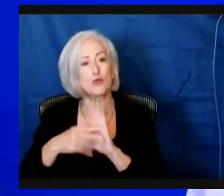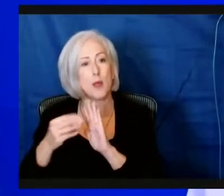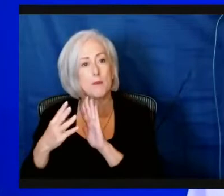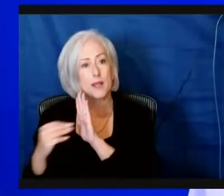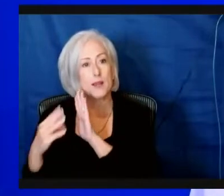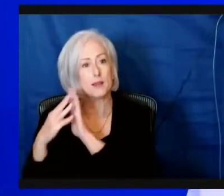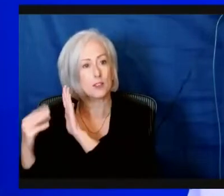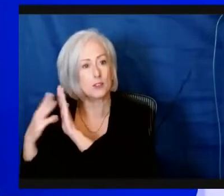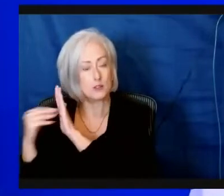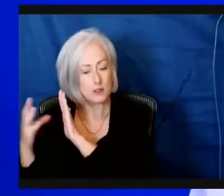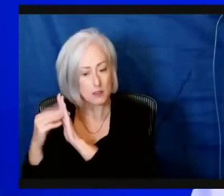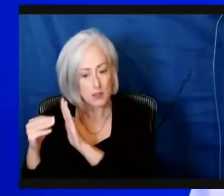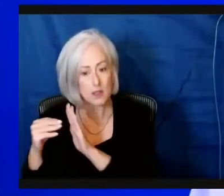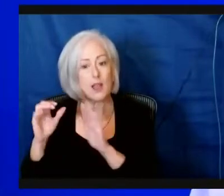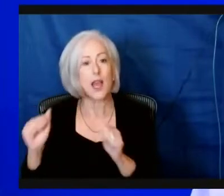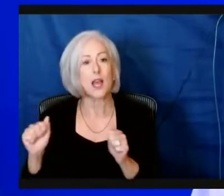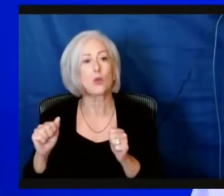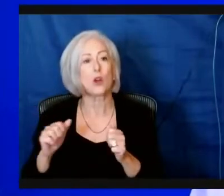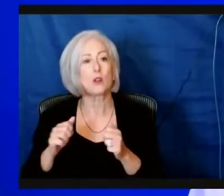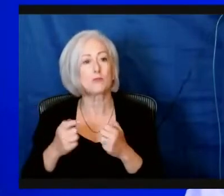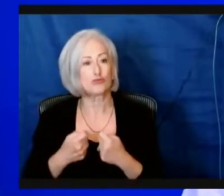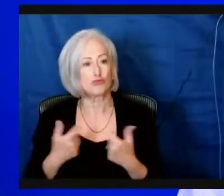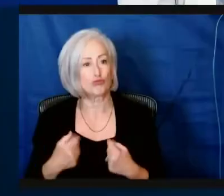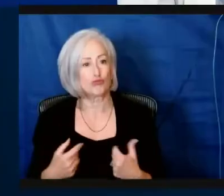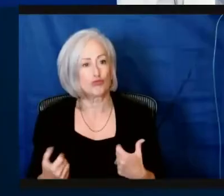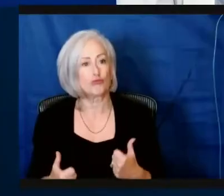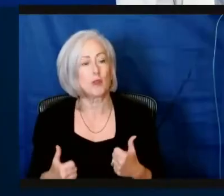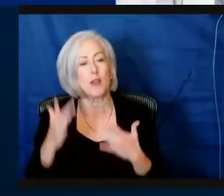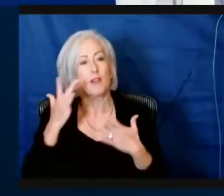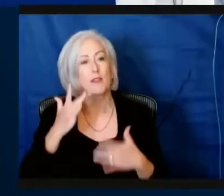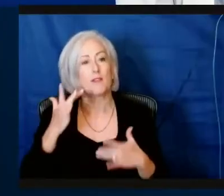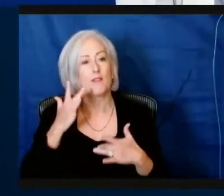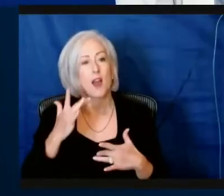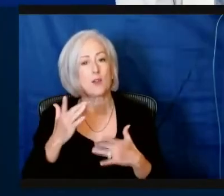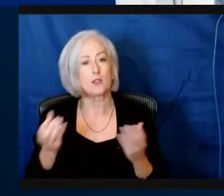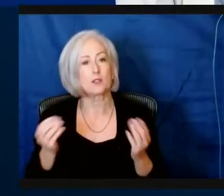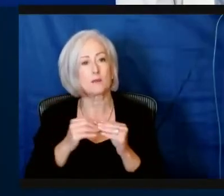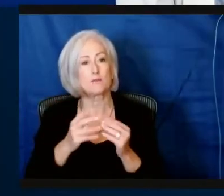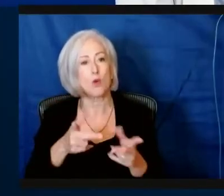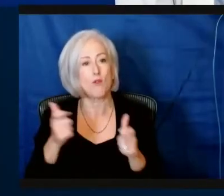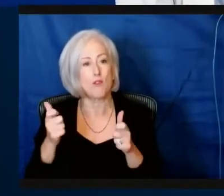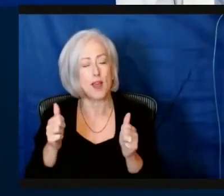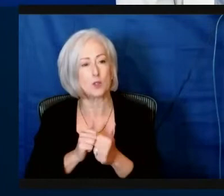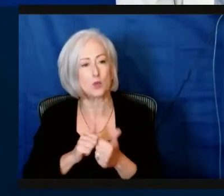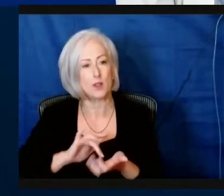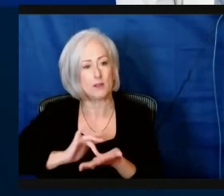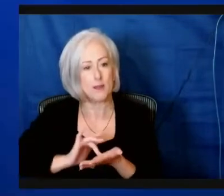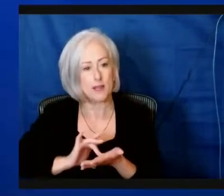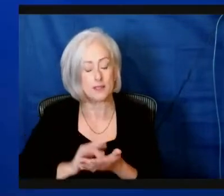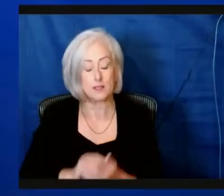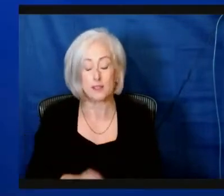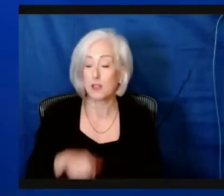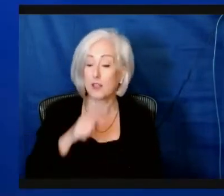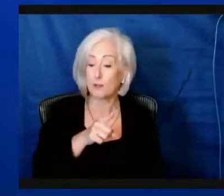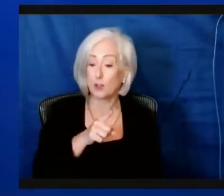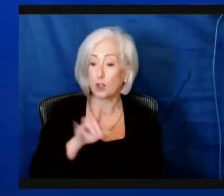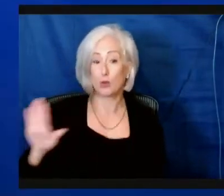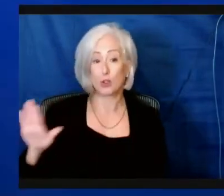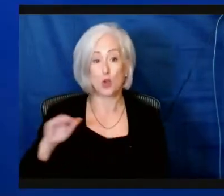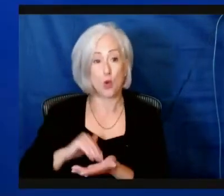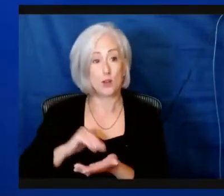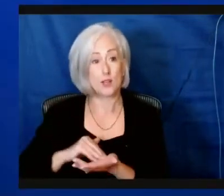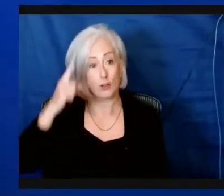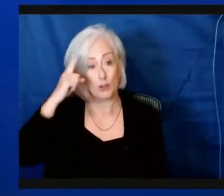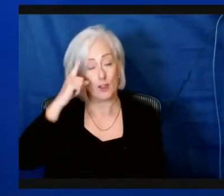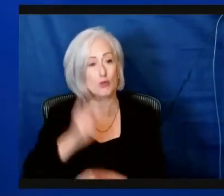even more quickly with the assistance of this medicine. And I would just say, I think if you and your doctor think, okay, this is the right thing to do, I wouldn't hesitate. Look,